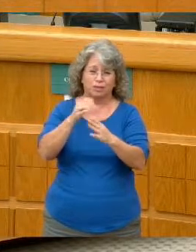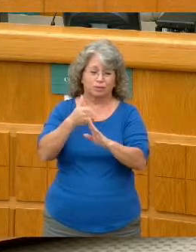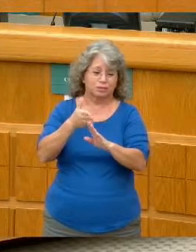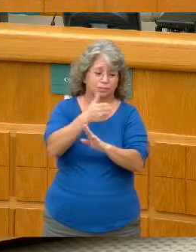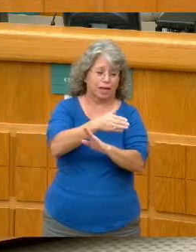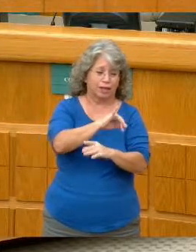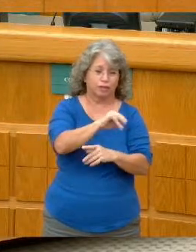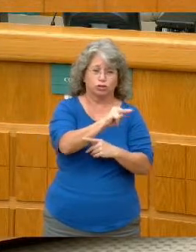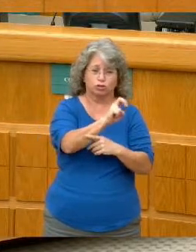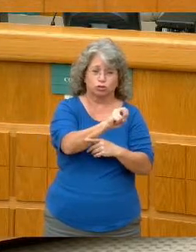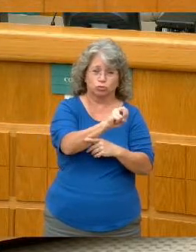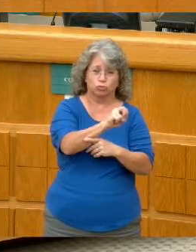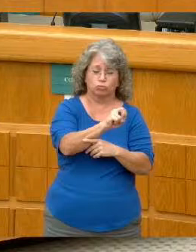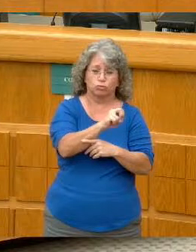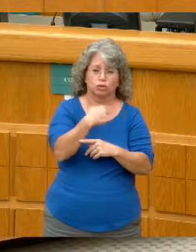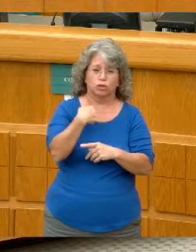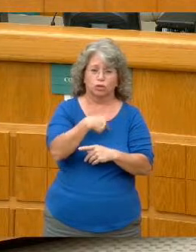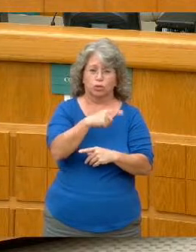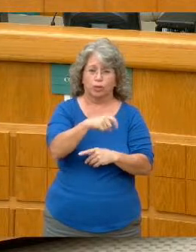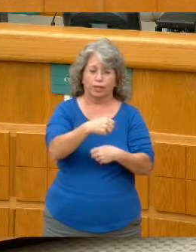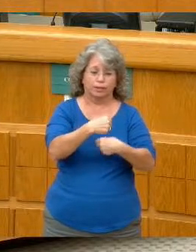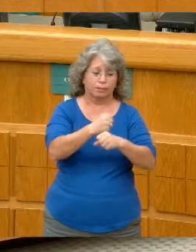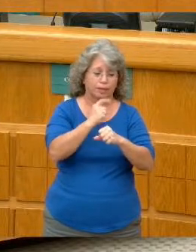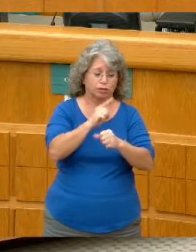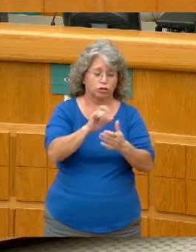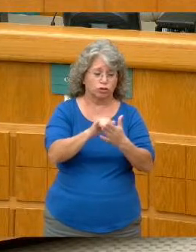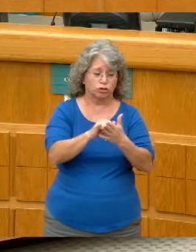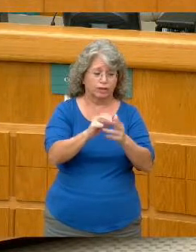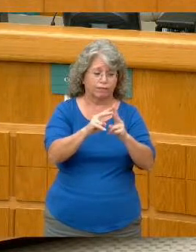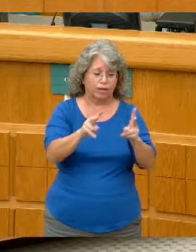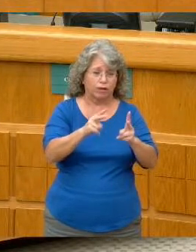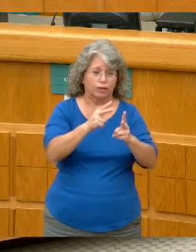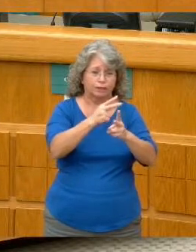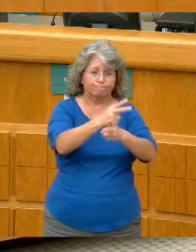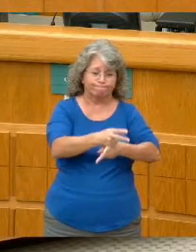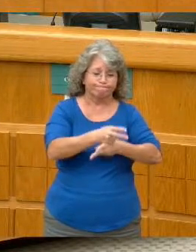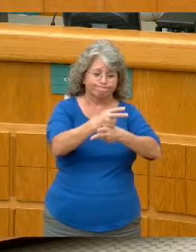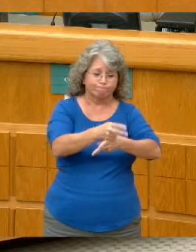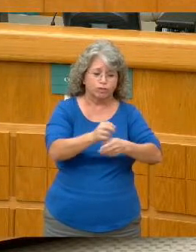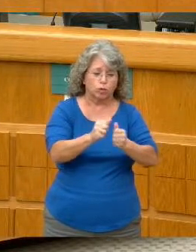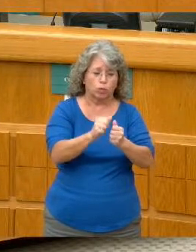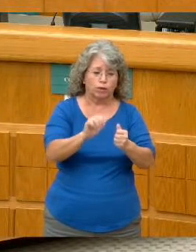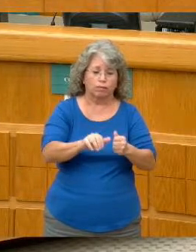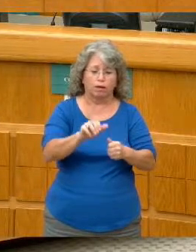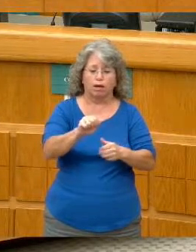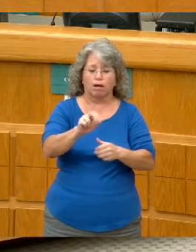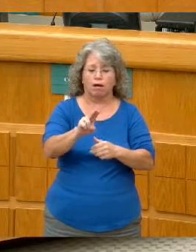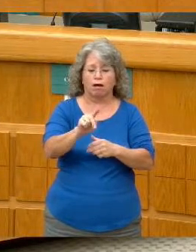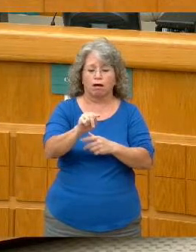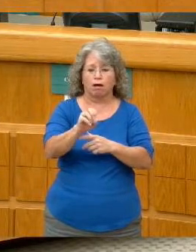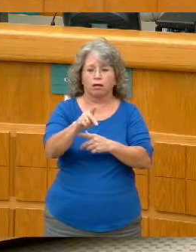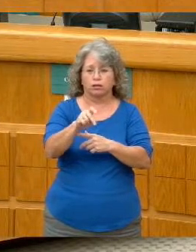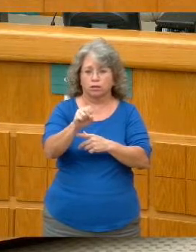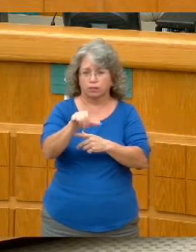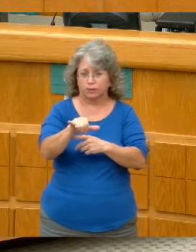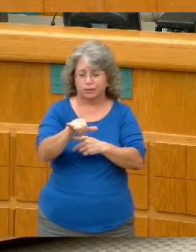it is also we need to make sure we have to be safe with the autopsy, with the COVID situation. So they need to take